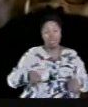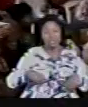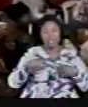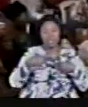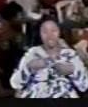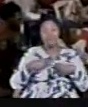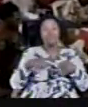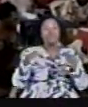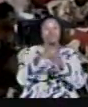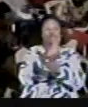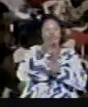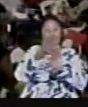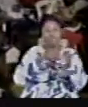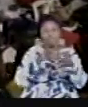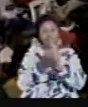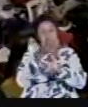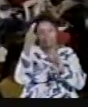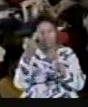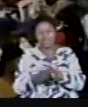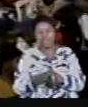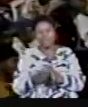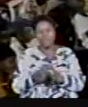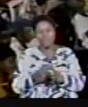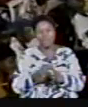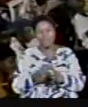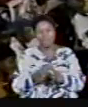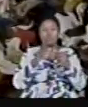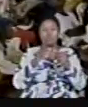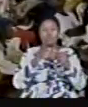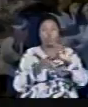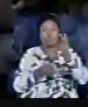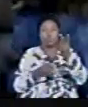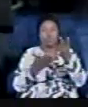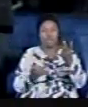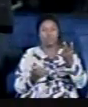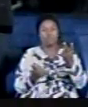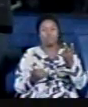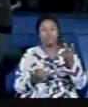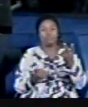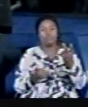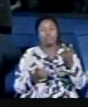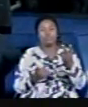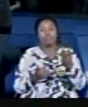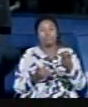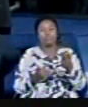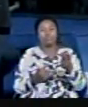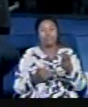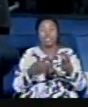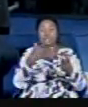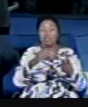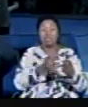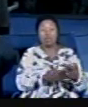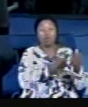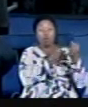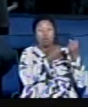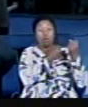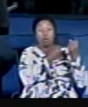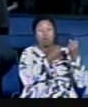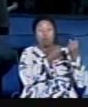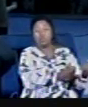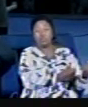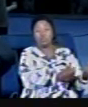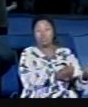Fulfillment. I come to number two there. Number two, the courage for